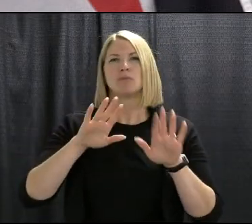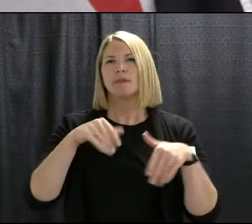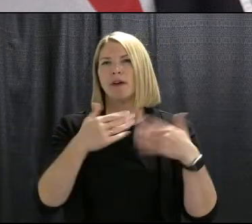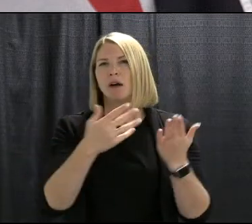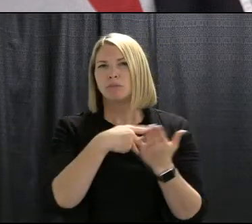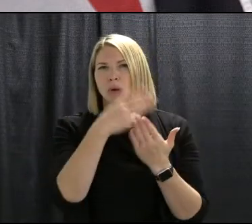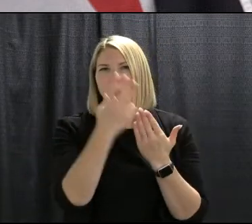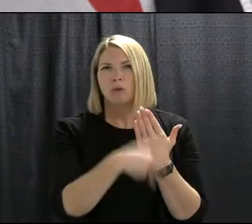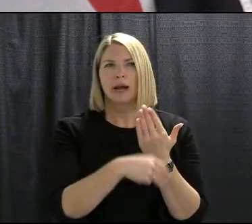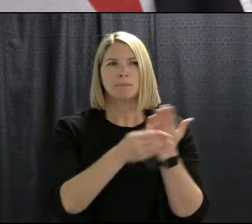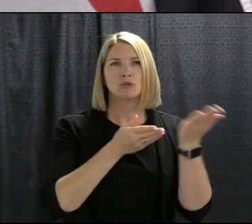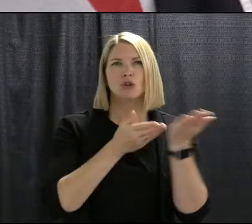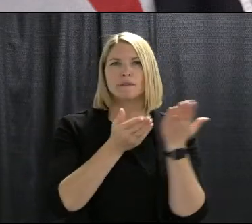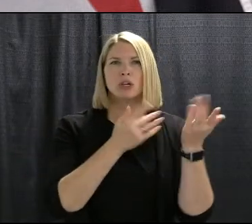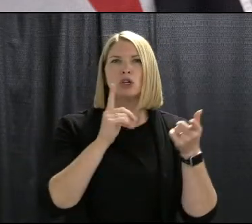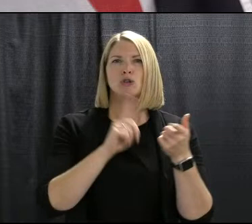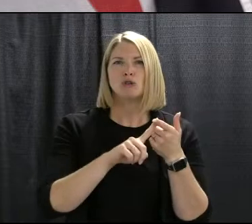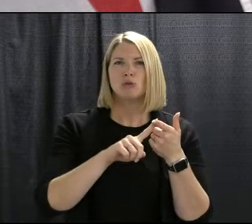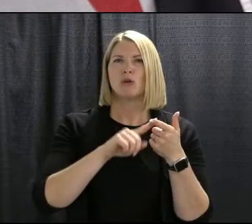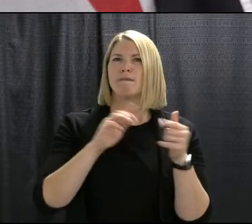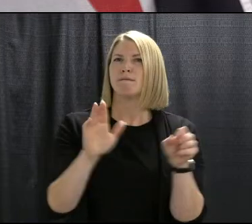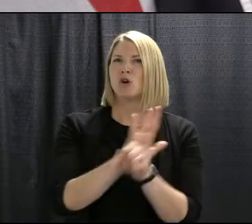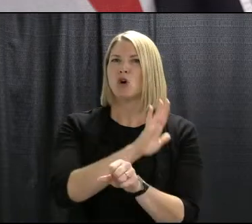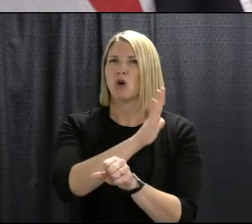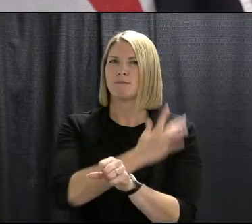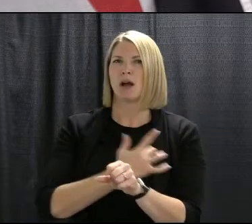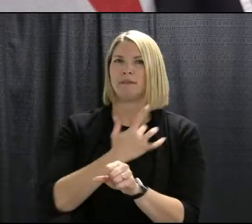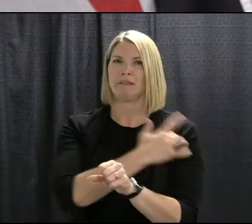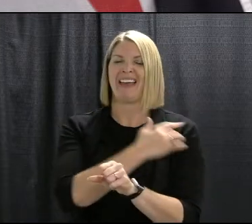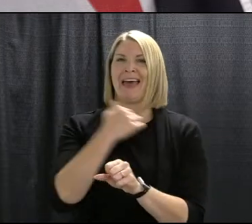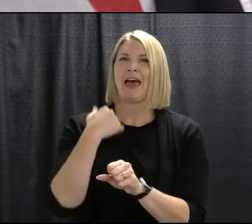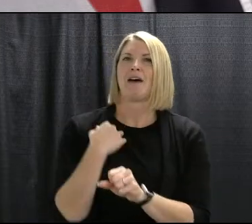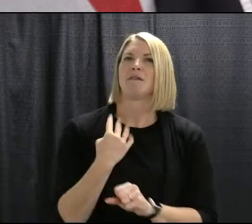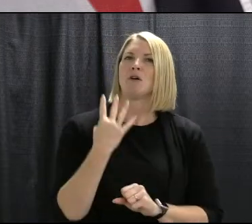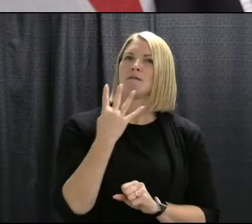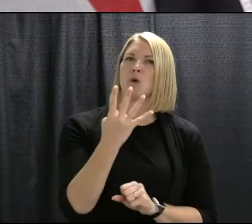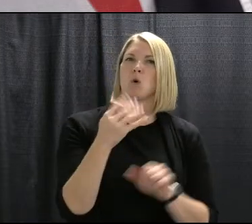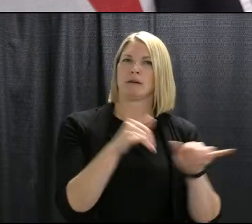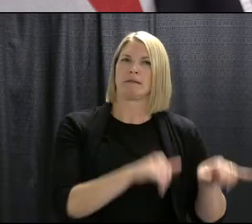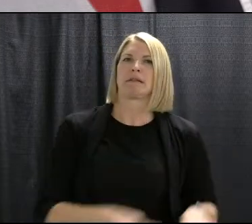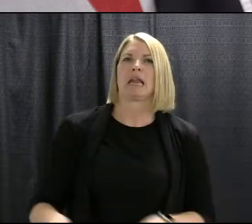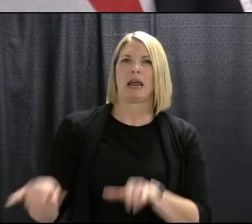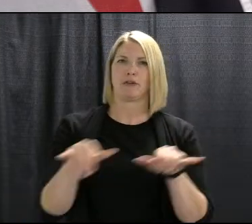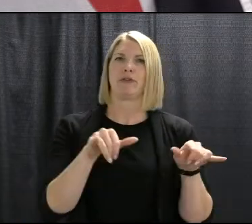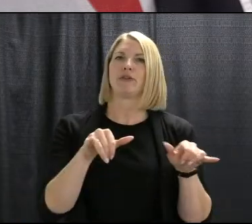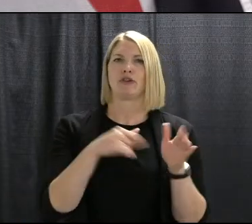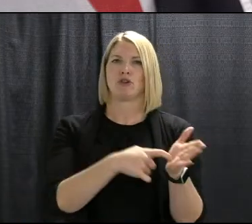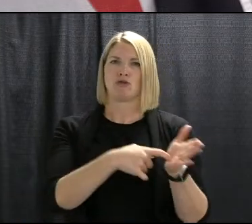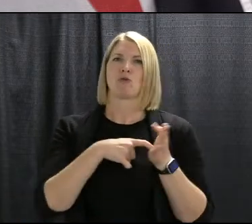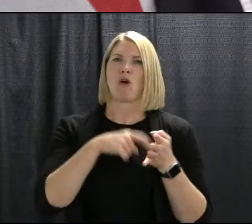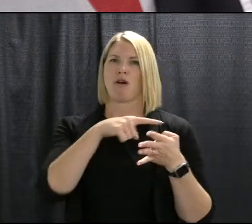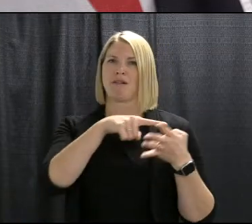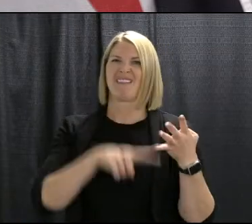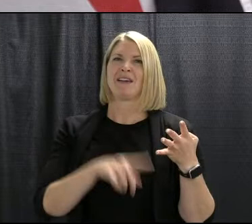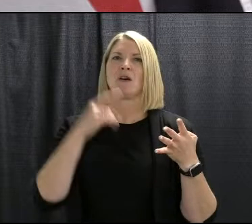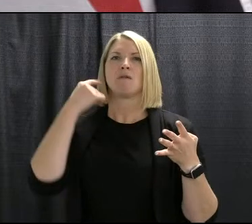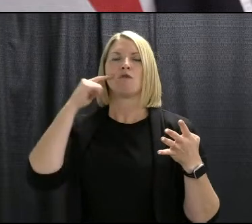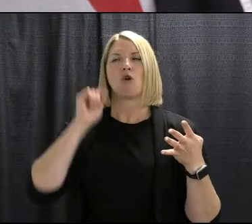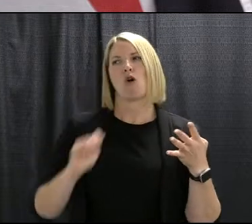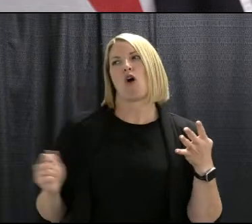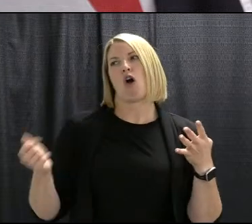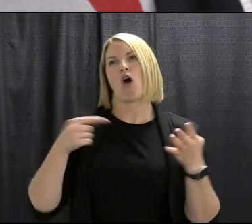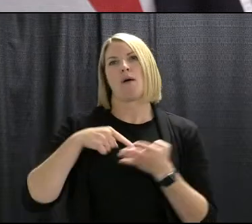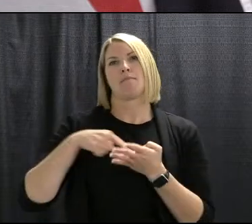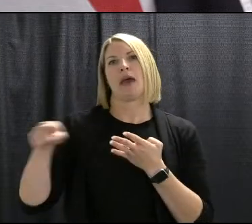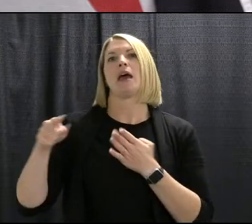and Labradorians. It addresses the 4 standard criteria recognized in all pay equity legislation